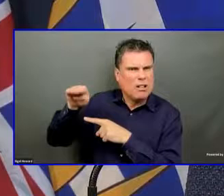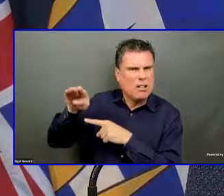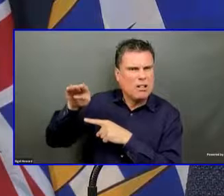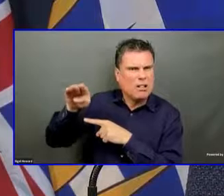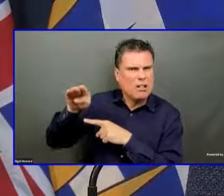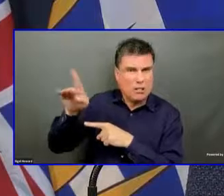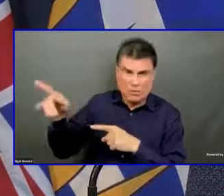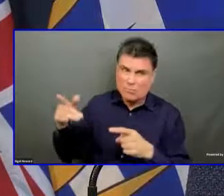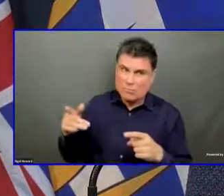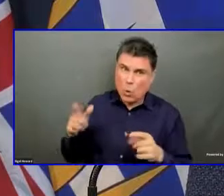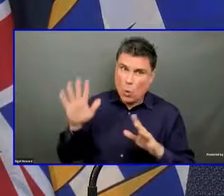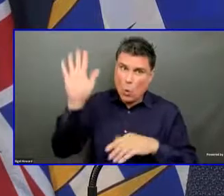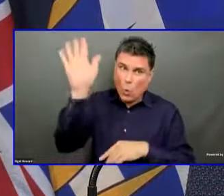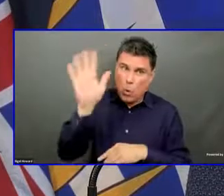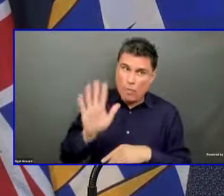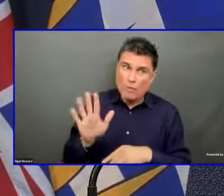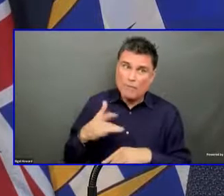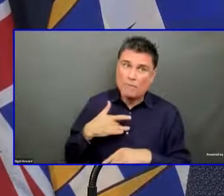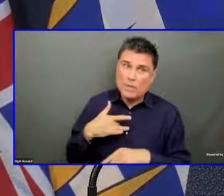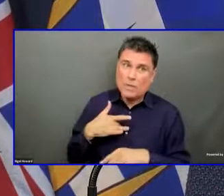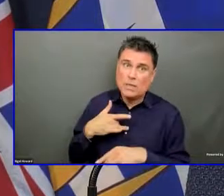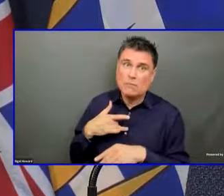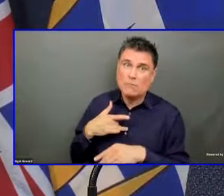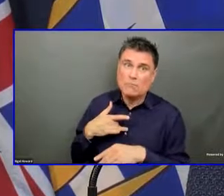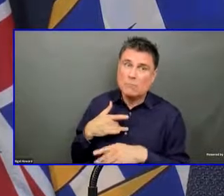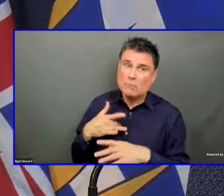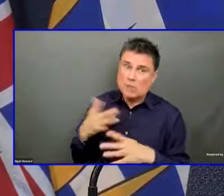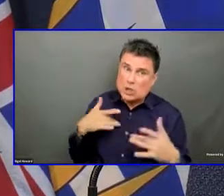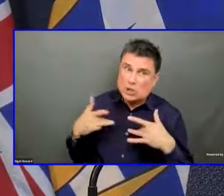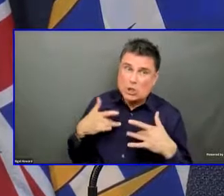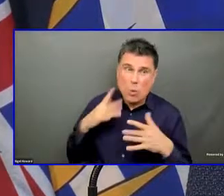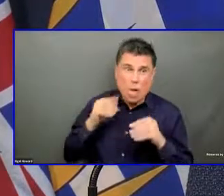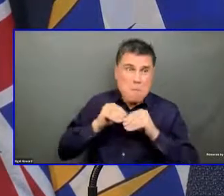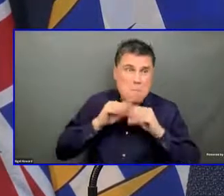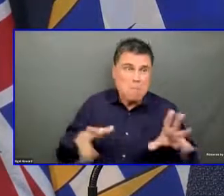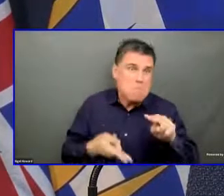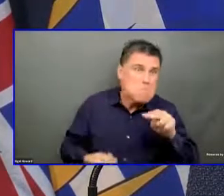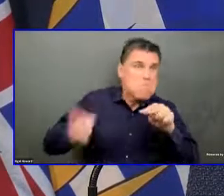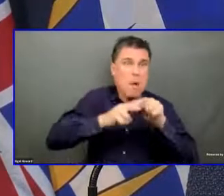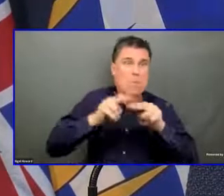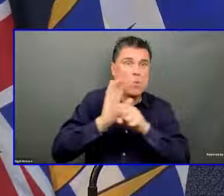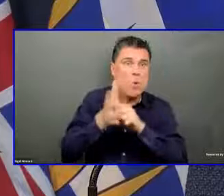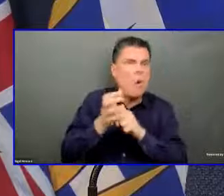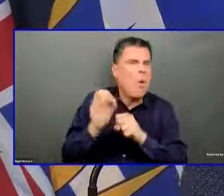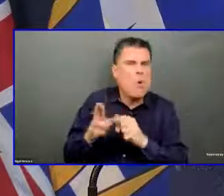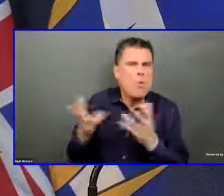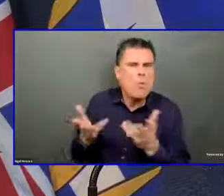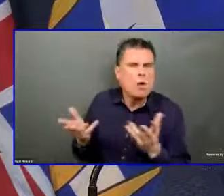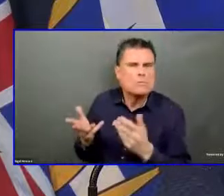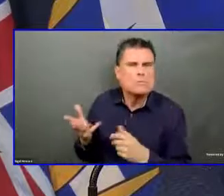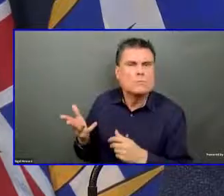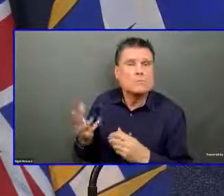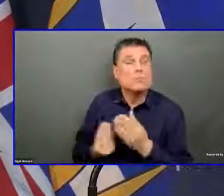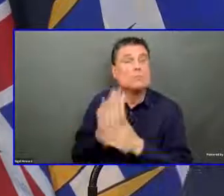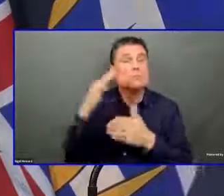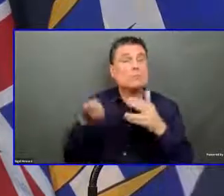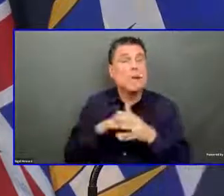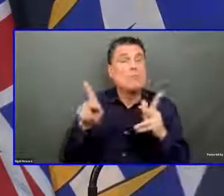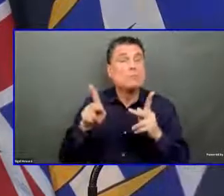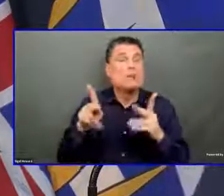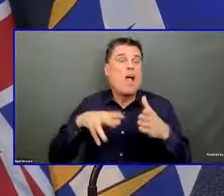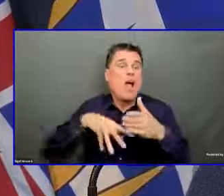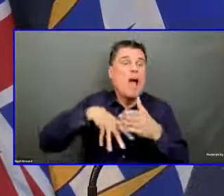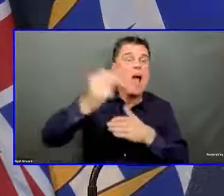as quite as effectively? Is it psychological? Is it recognition that spring break behavior may change anyway? It's a little bit of all of those,